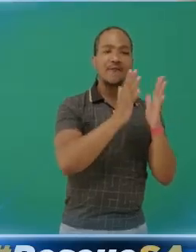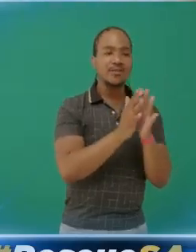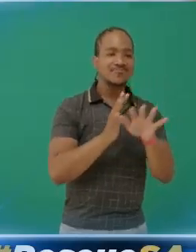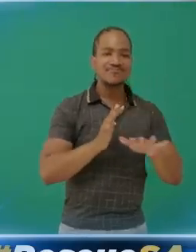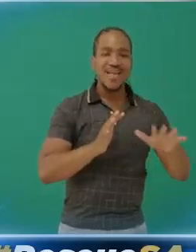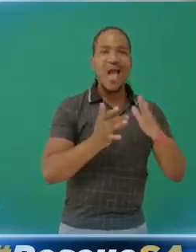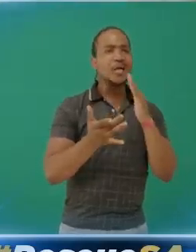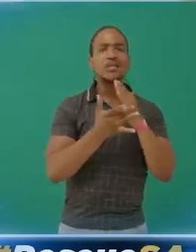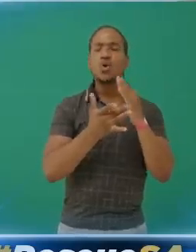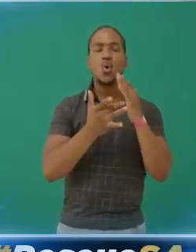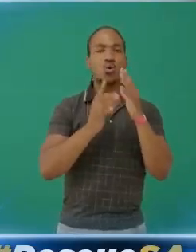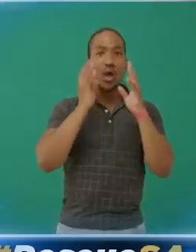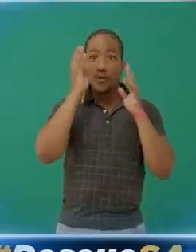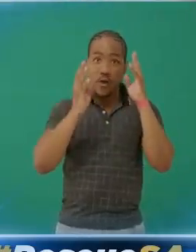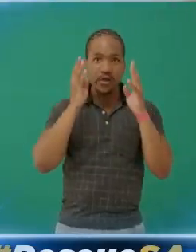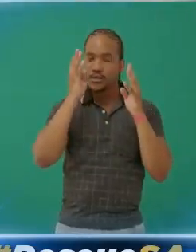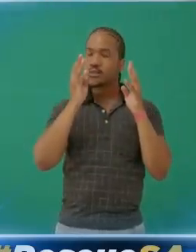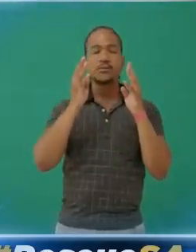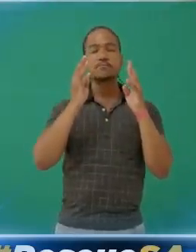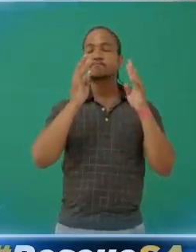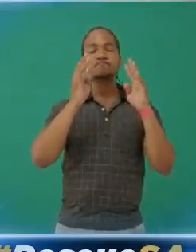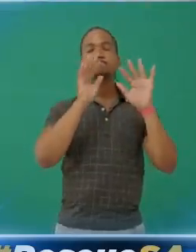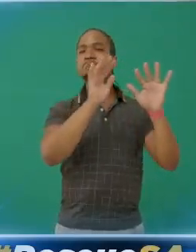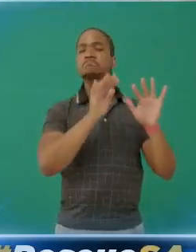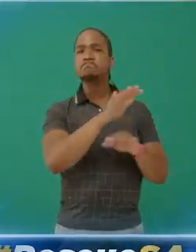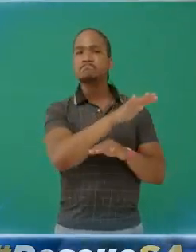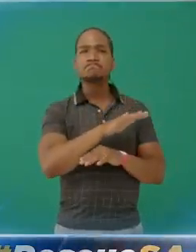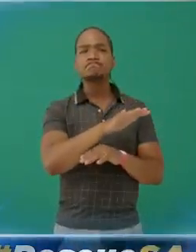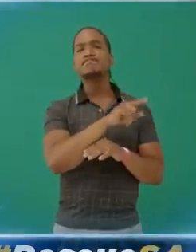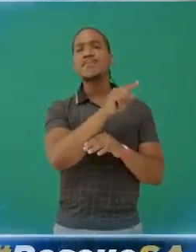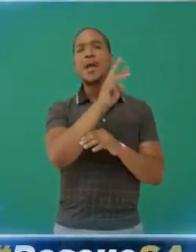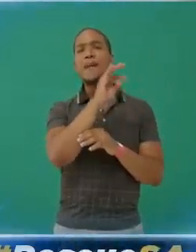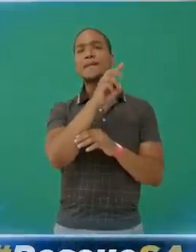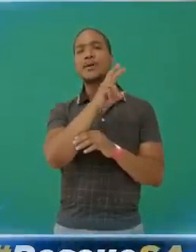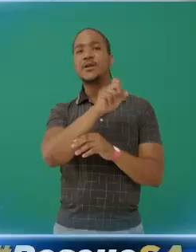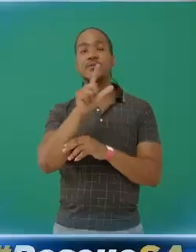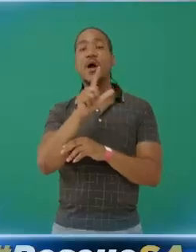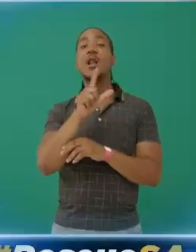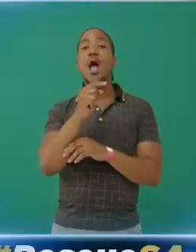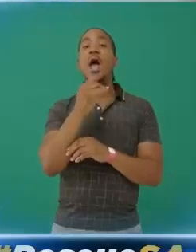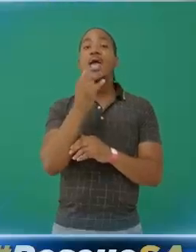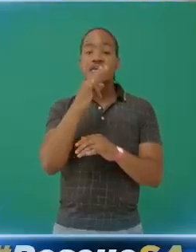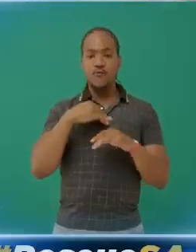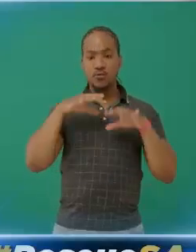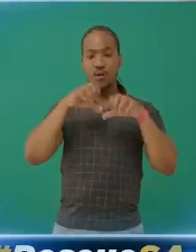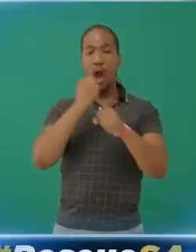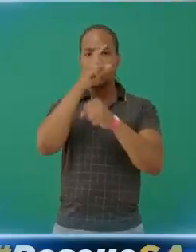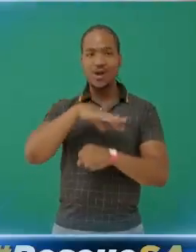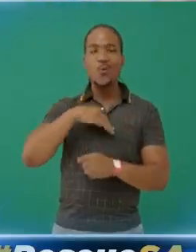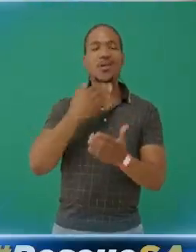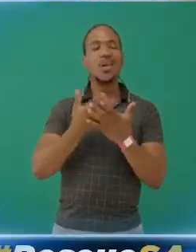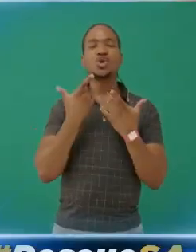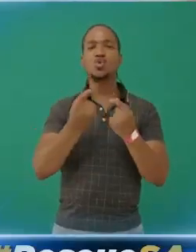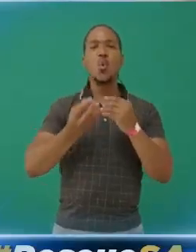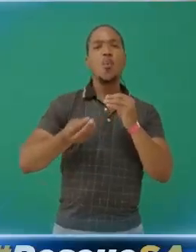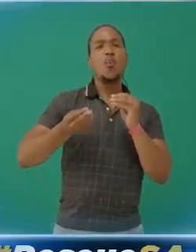technology, innovation, it's there in Midvaal, a DA-led Midvaal. I'm telling you, once we take Gauteng, we're even going to do much more for young people.